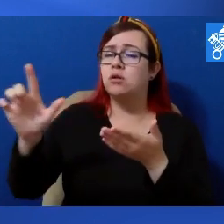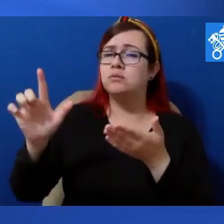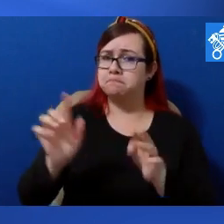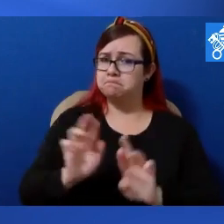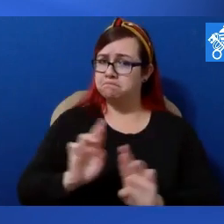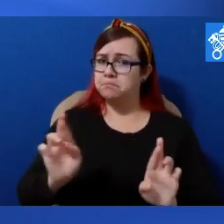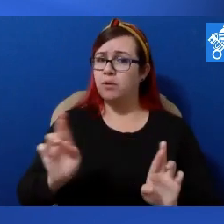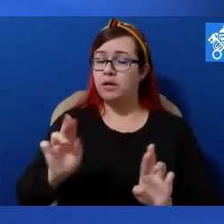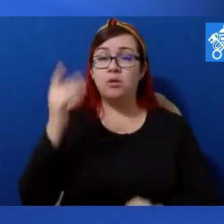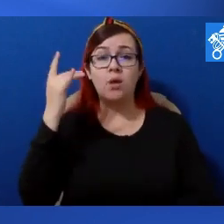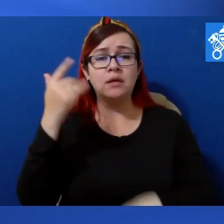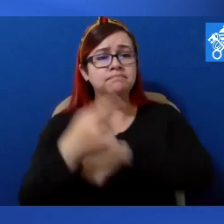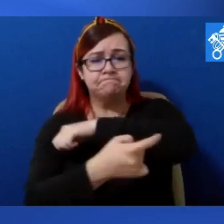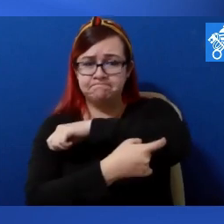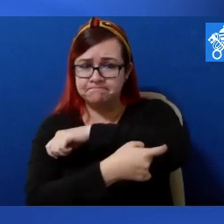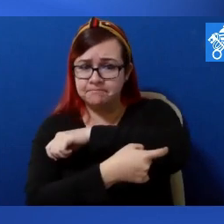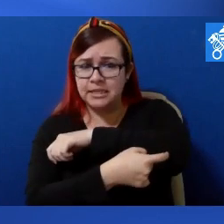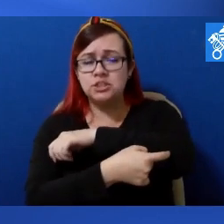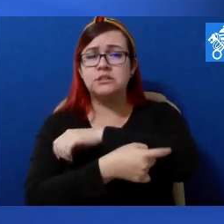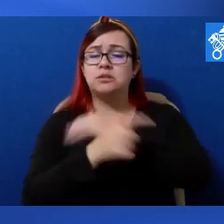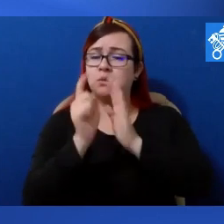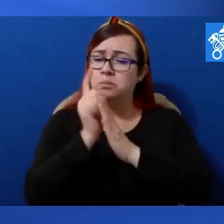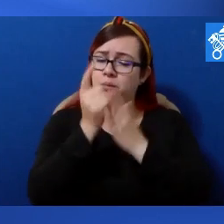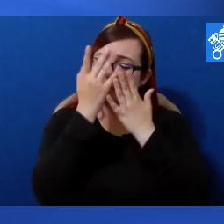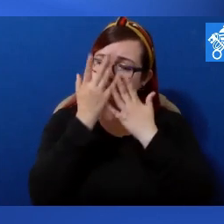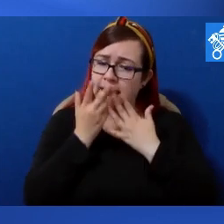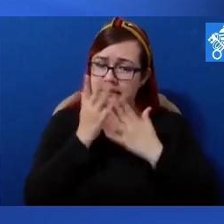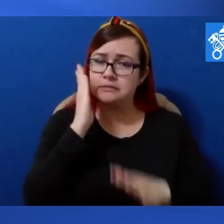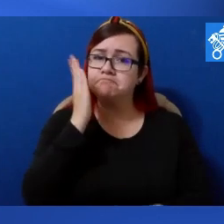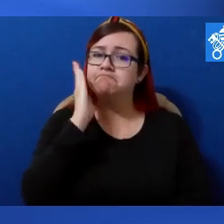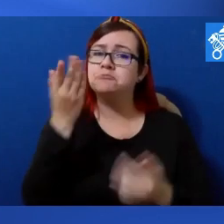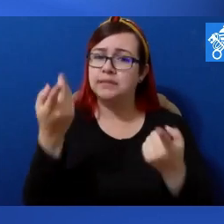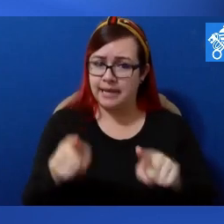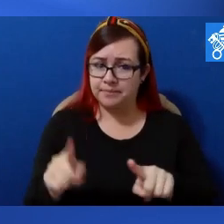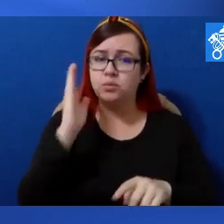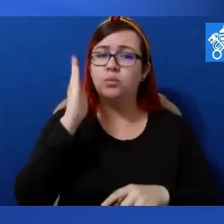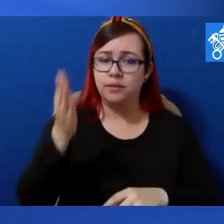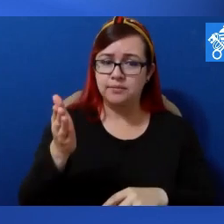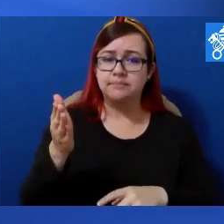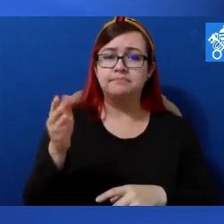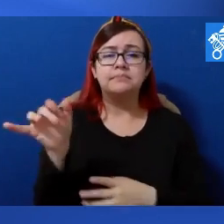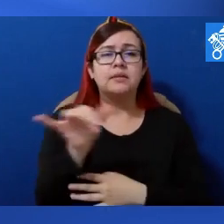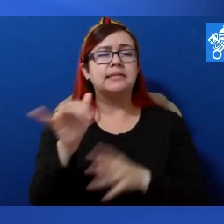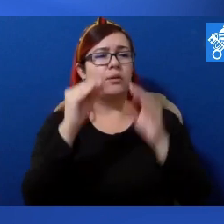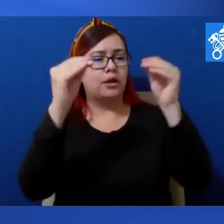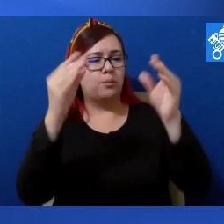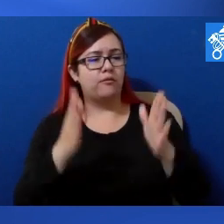If you want to serve the Lord, prepare yourself. There'll be temptations, there'll be moments of